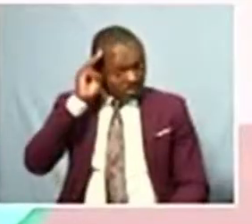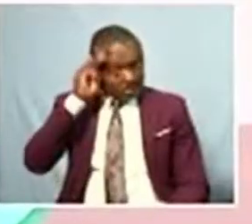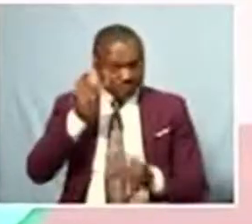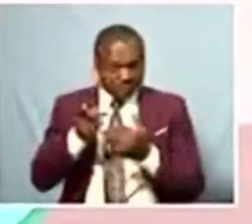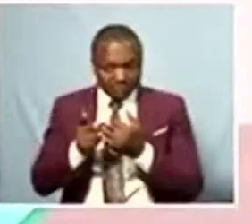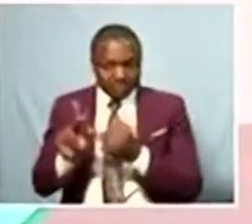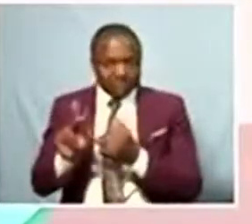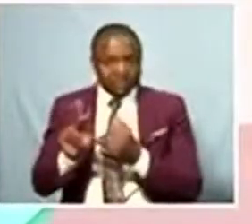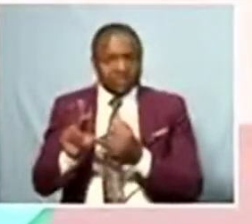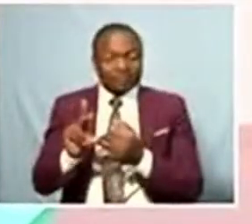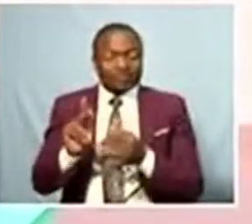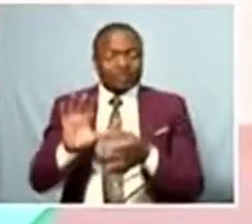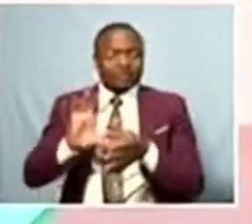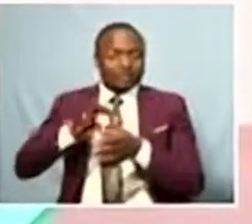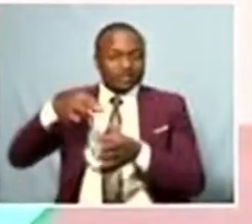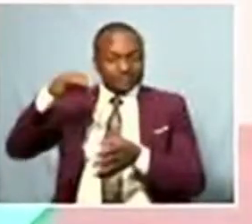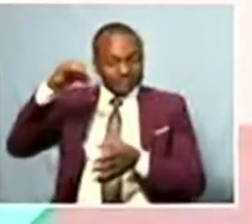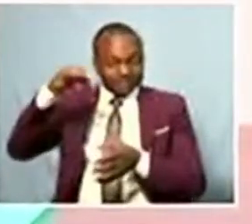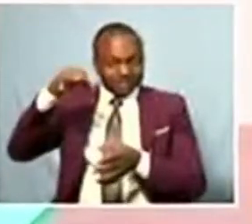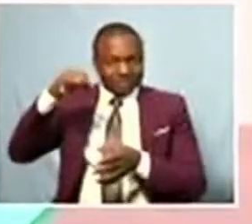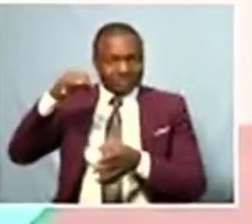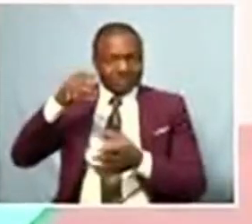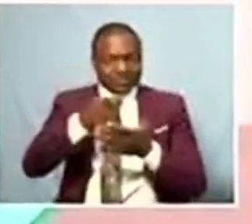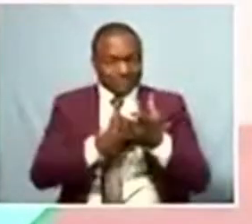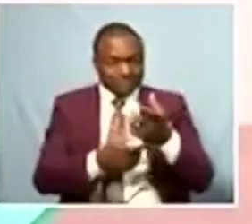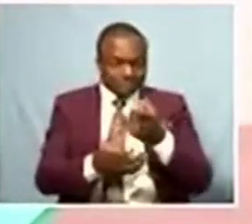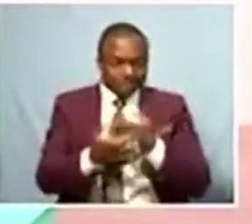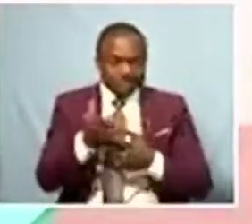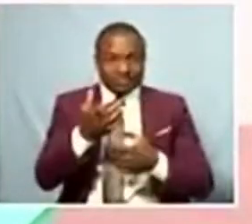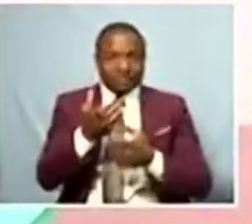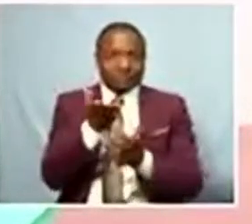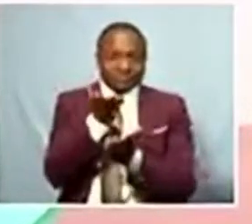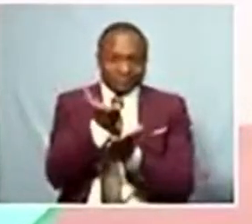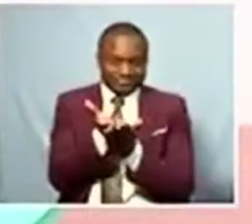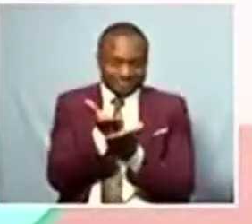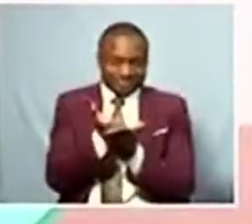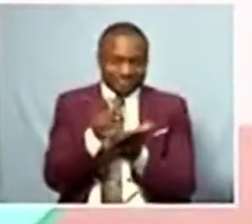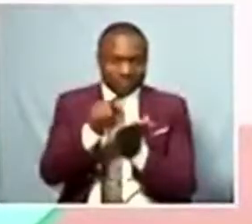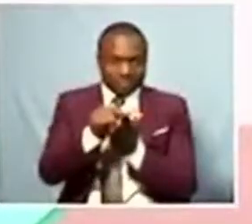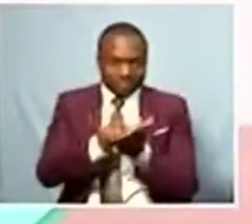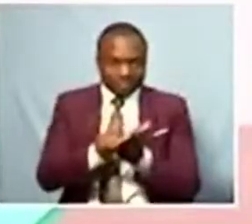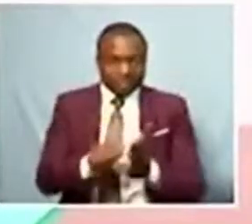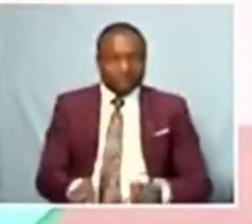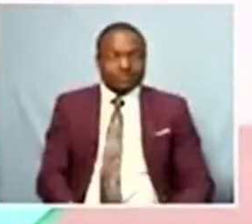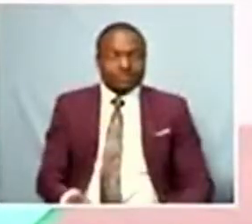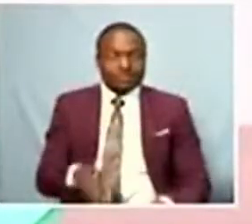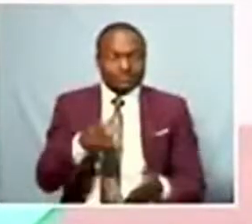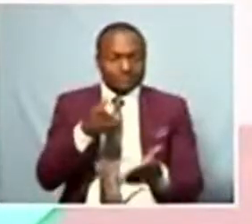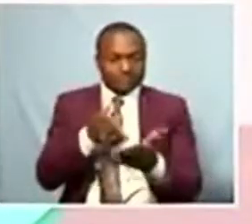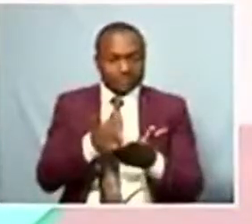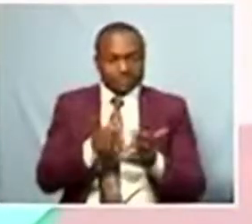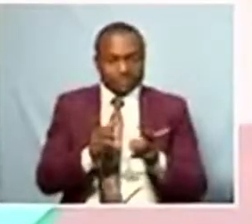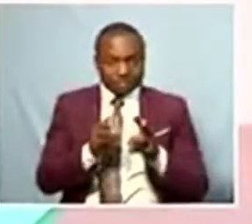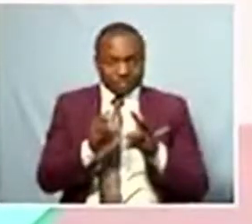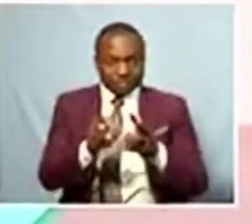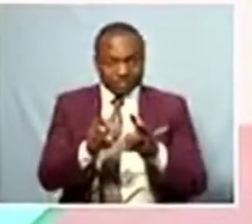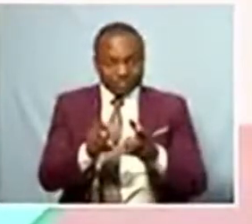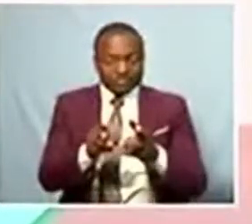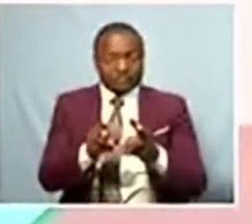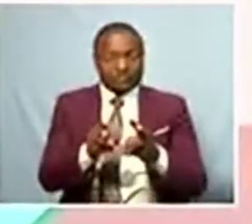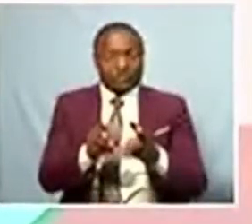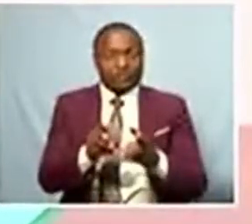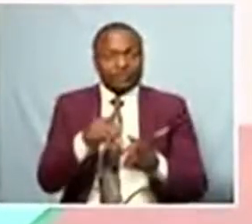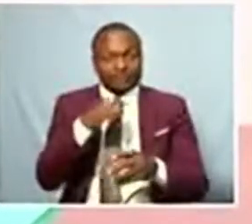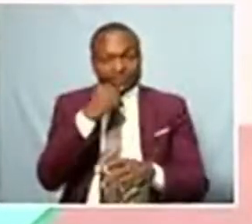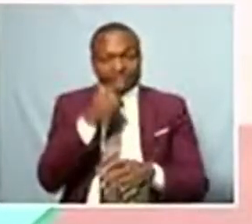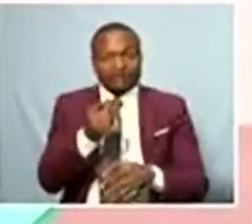of the stakeholders who were consulted on the proposed law. In this regard, sir, we confirm that